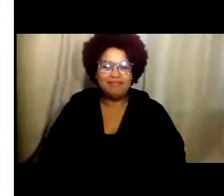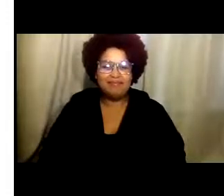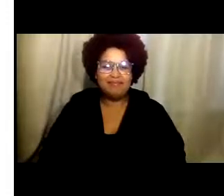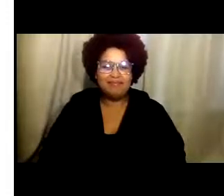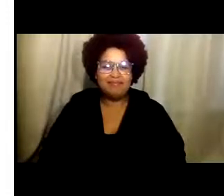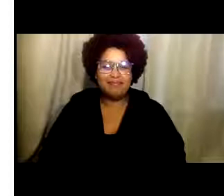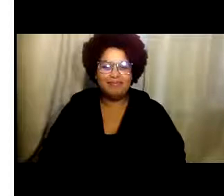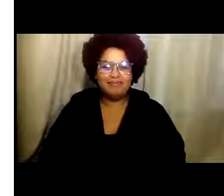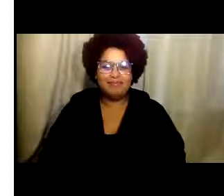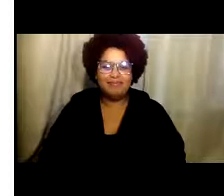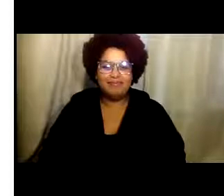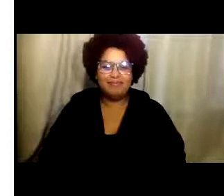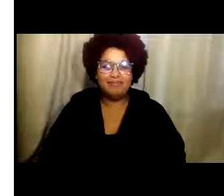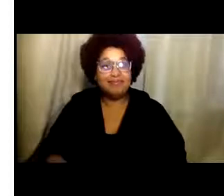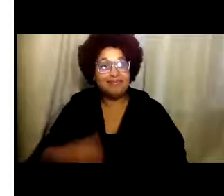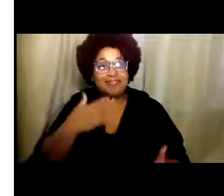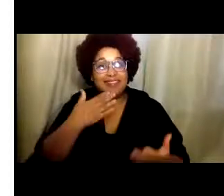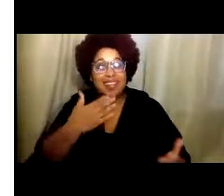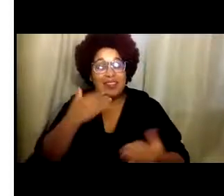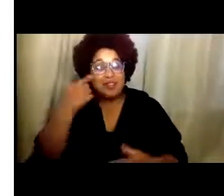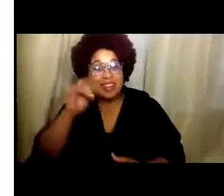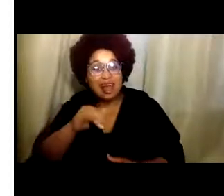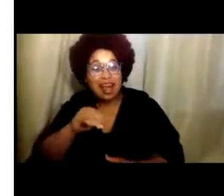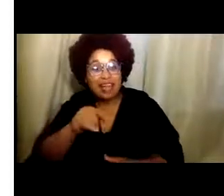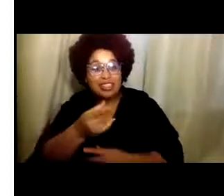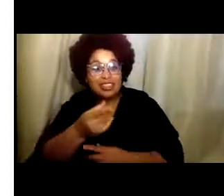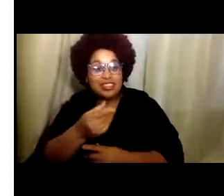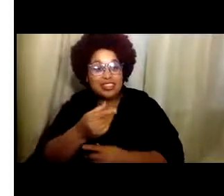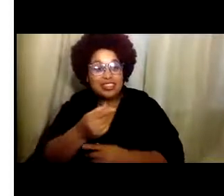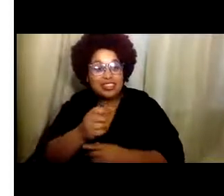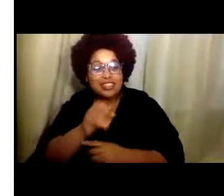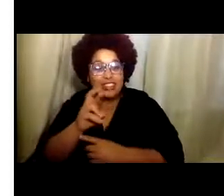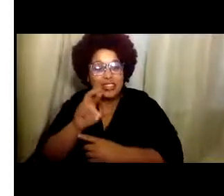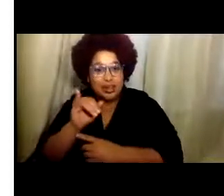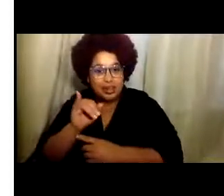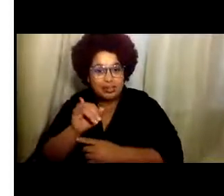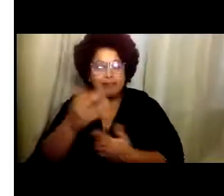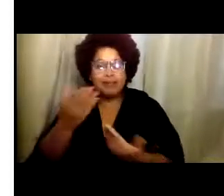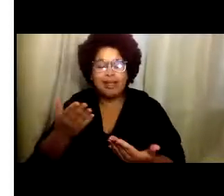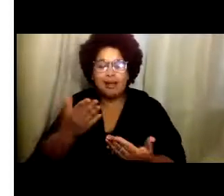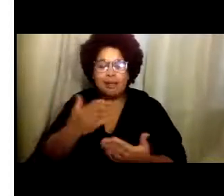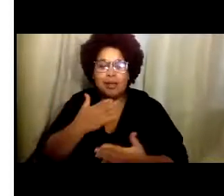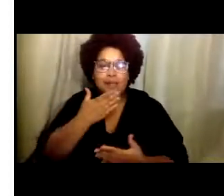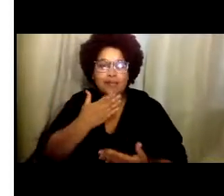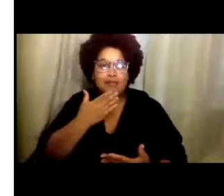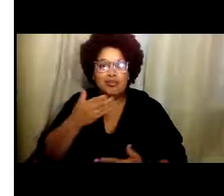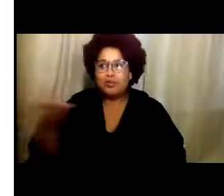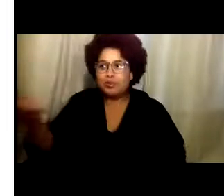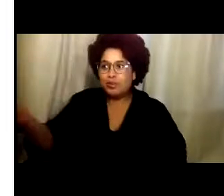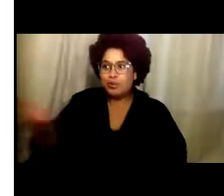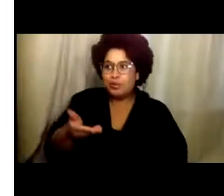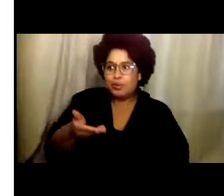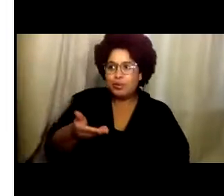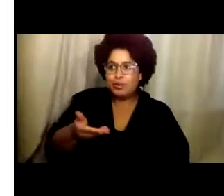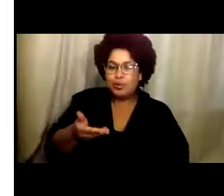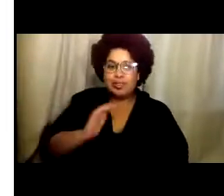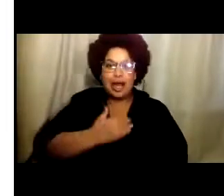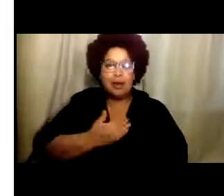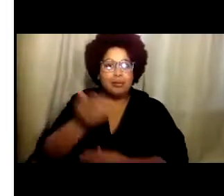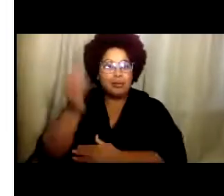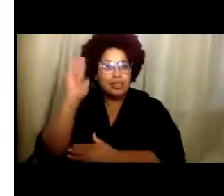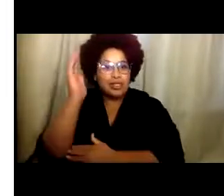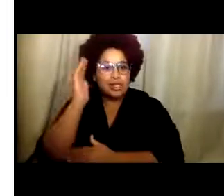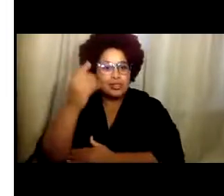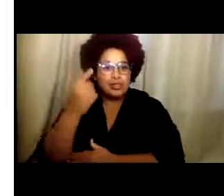And I'm done. Thank you for that, Jerry. And it is now my distinct pleasure to introduce our presenter for